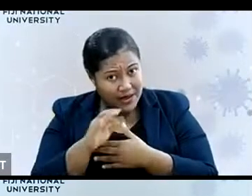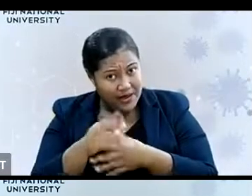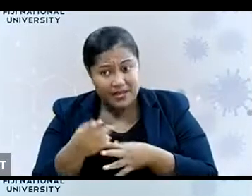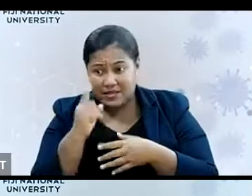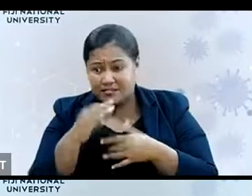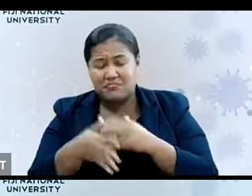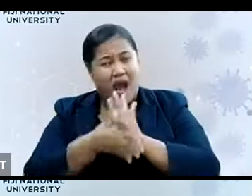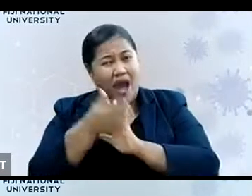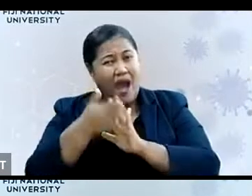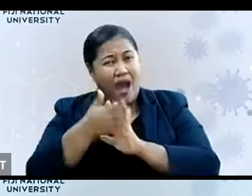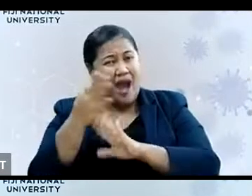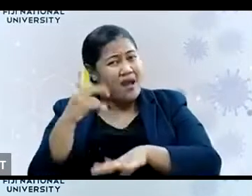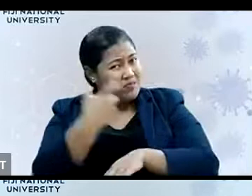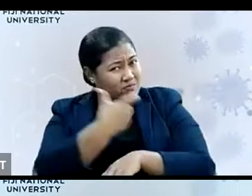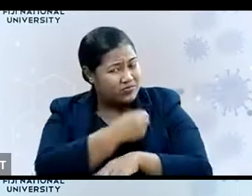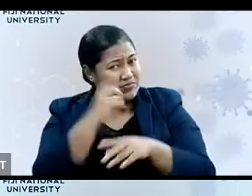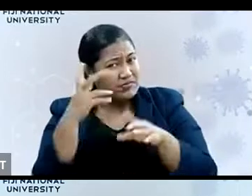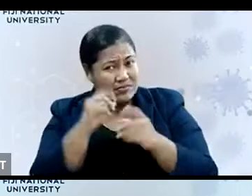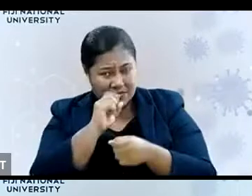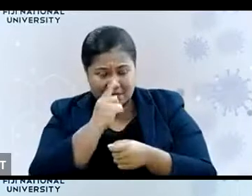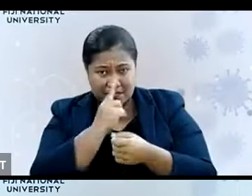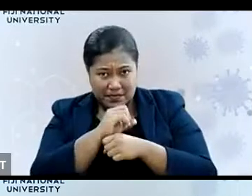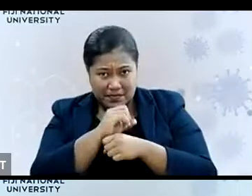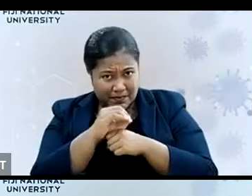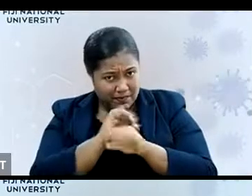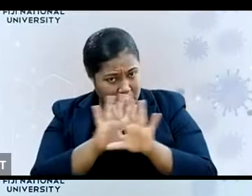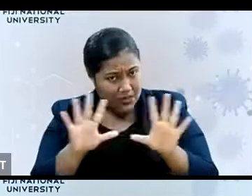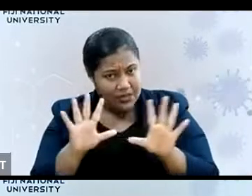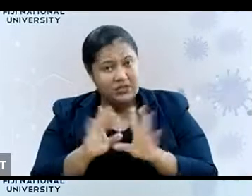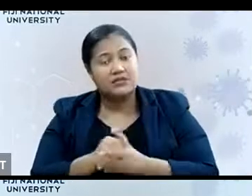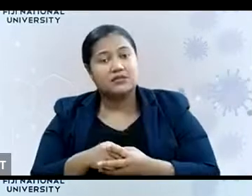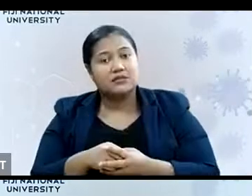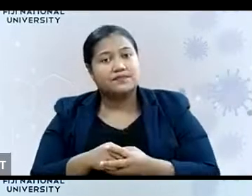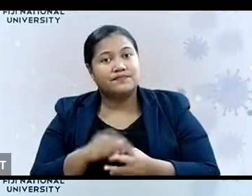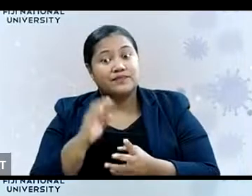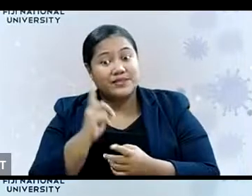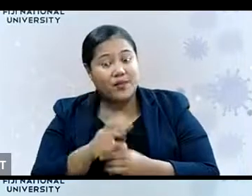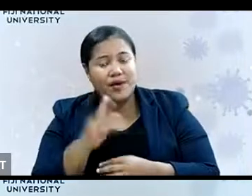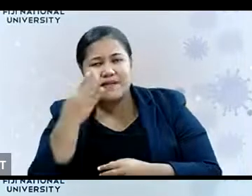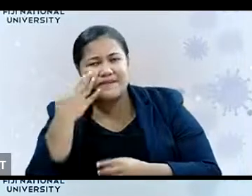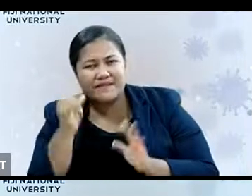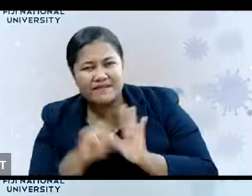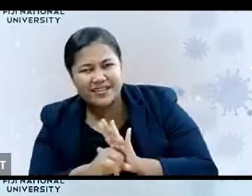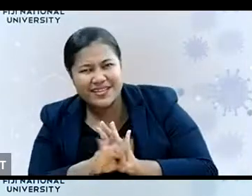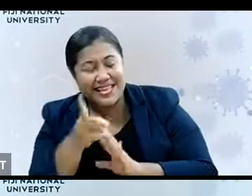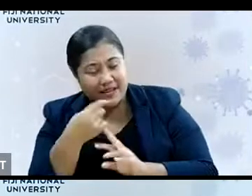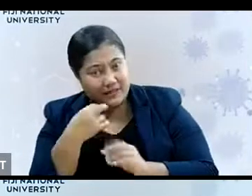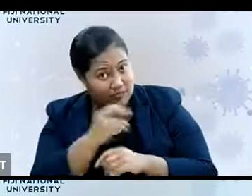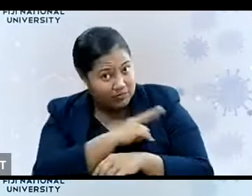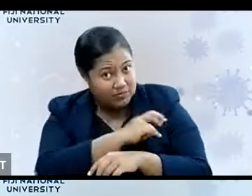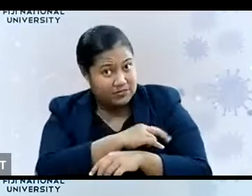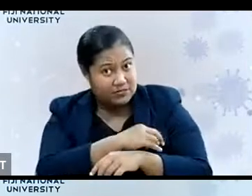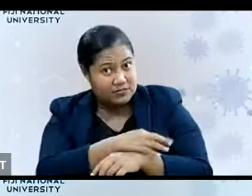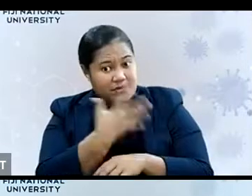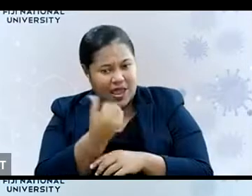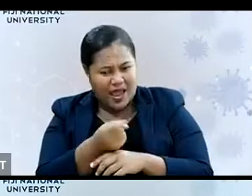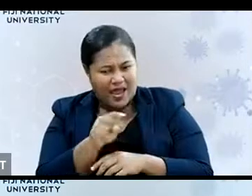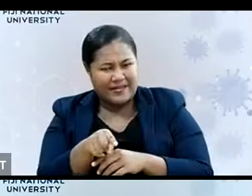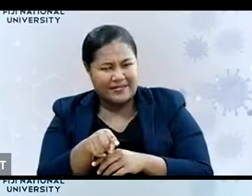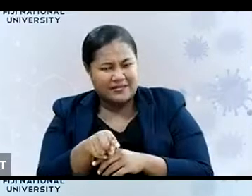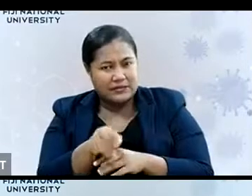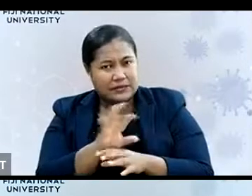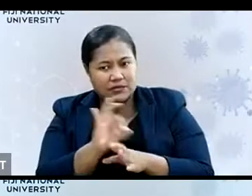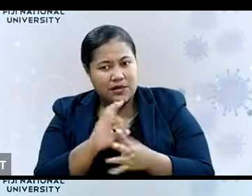population, what we're finding is that even though the vaccines may have been developed against the original virus, not the variant